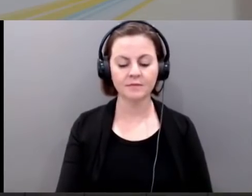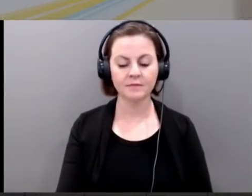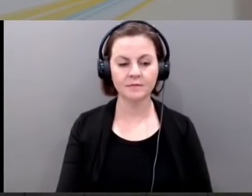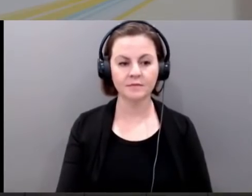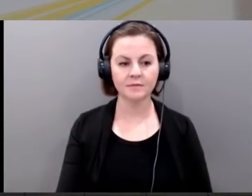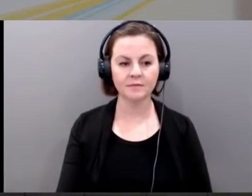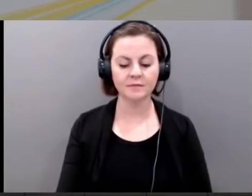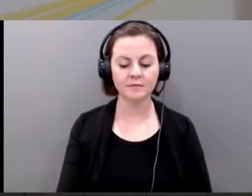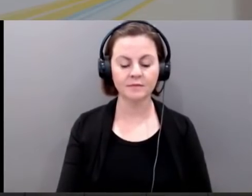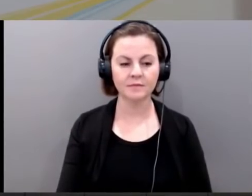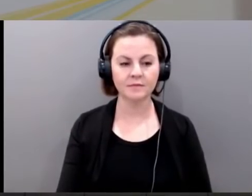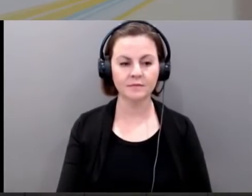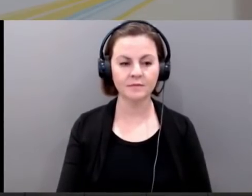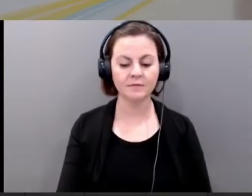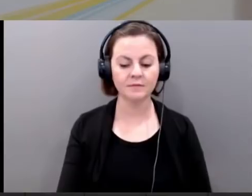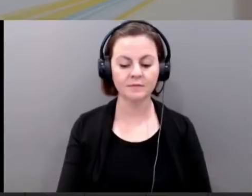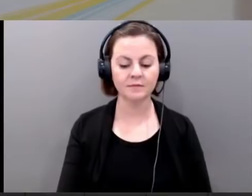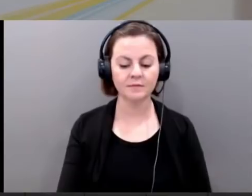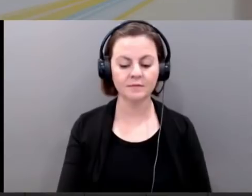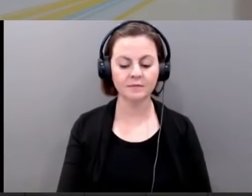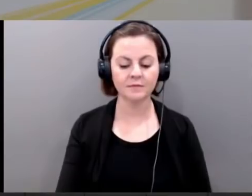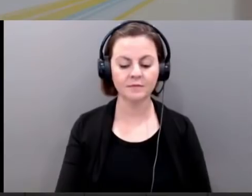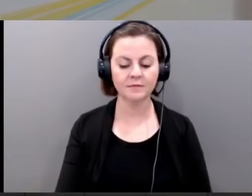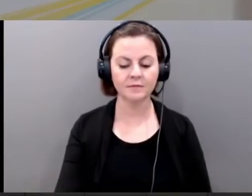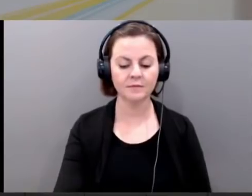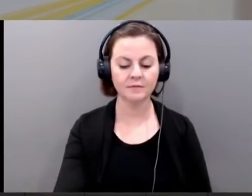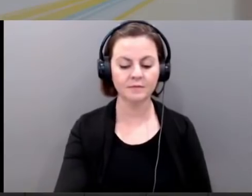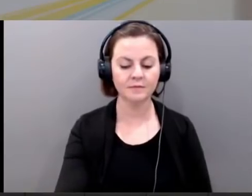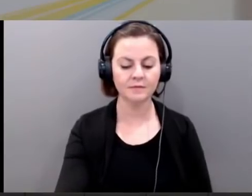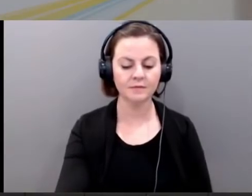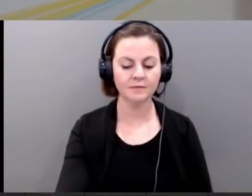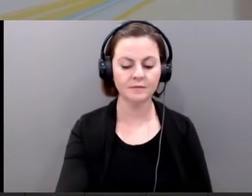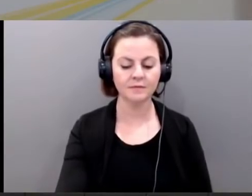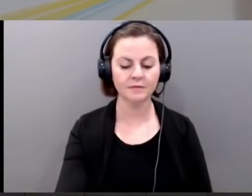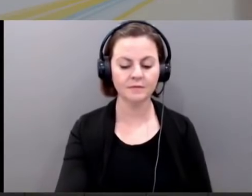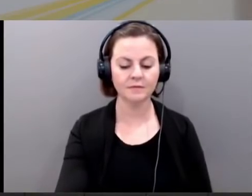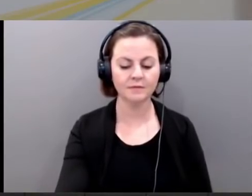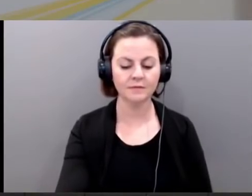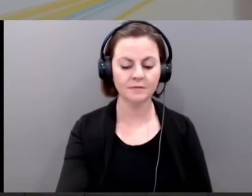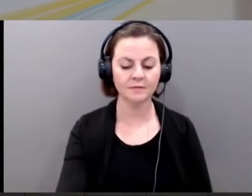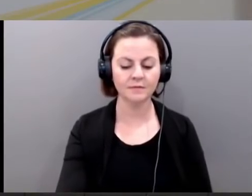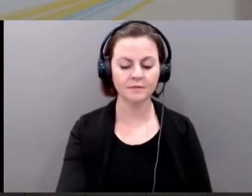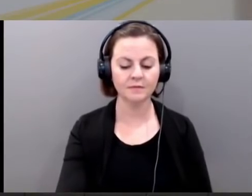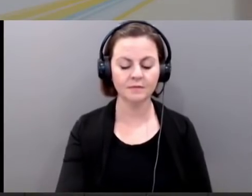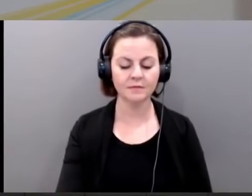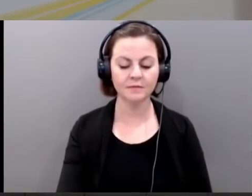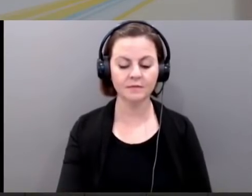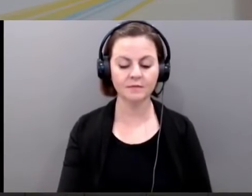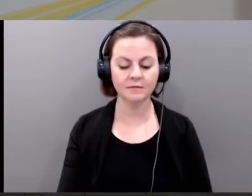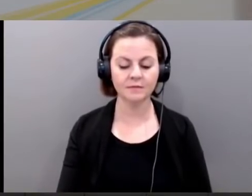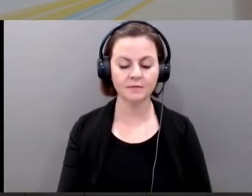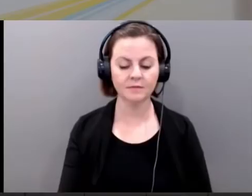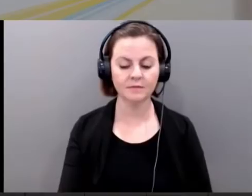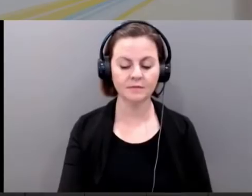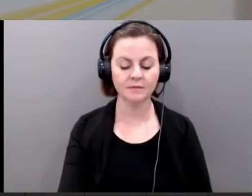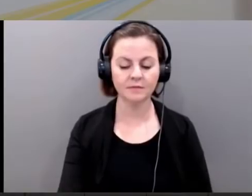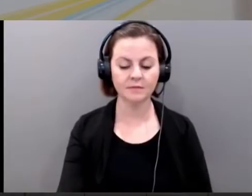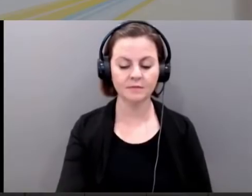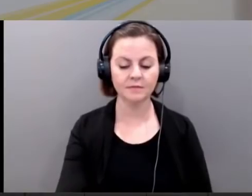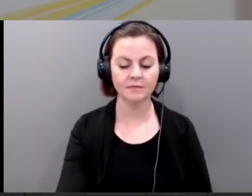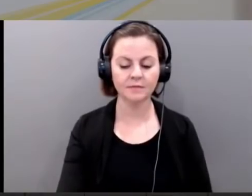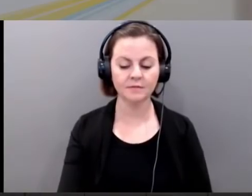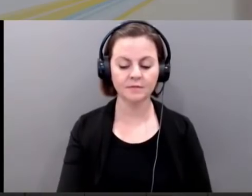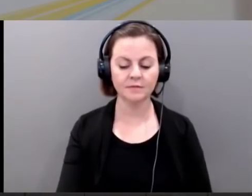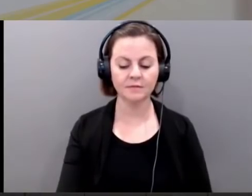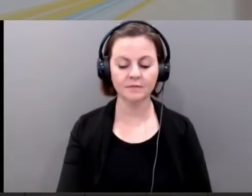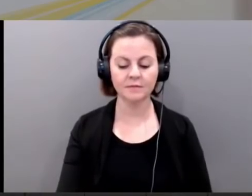hier, j'ai annoncé 3 cas de COVID-19 et aujourd'hui, un autre 4 cas. Ils sont liés aux cas,